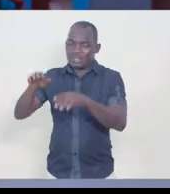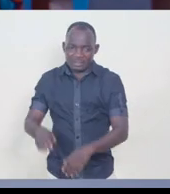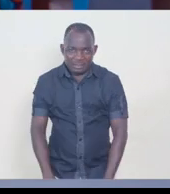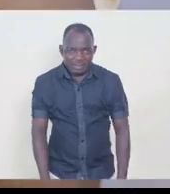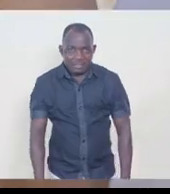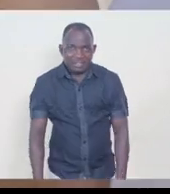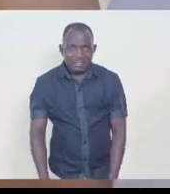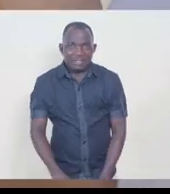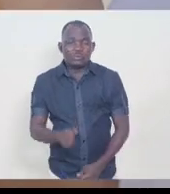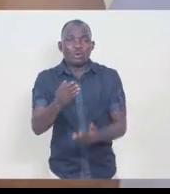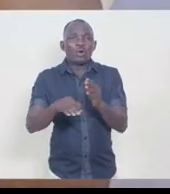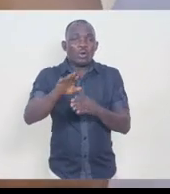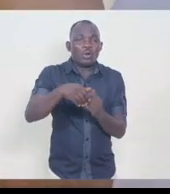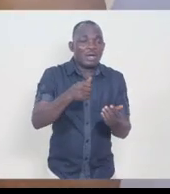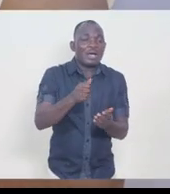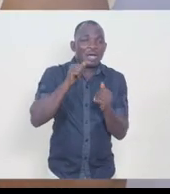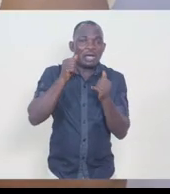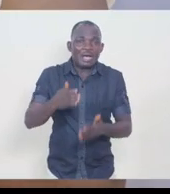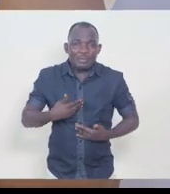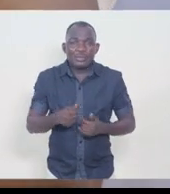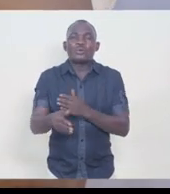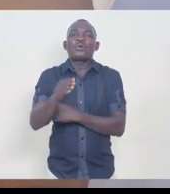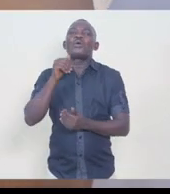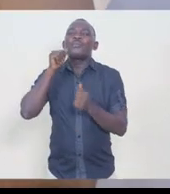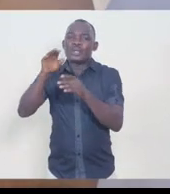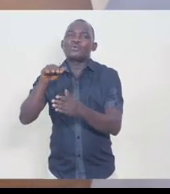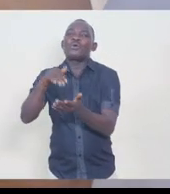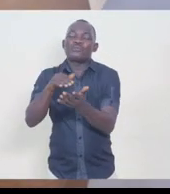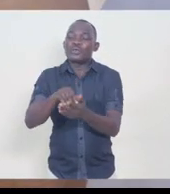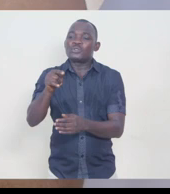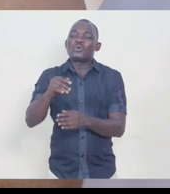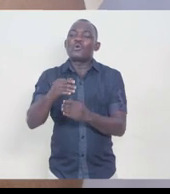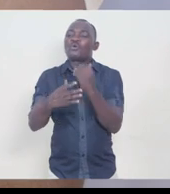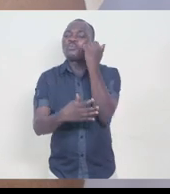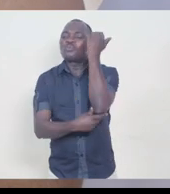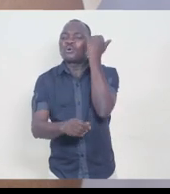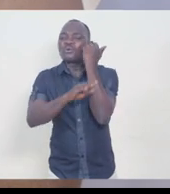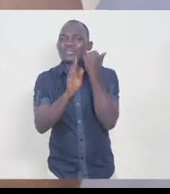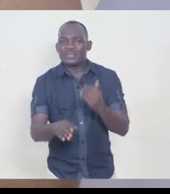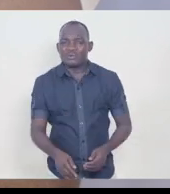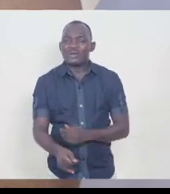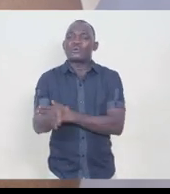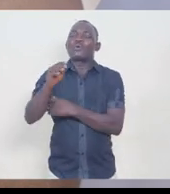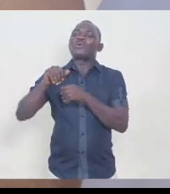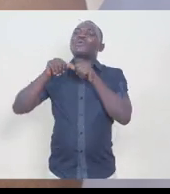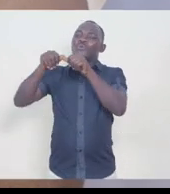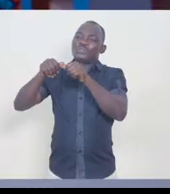everyone is happy, God will always make you happy. You will never lack God's